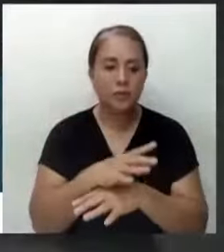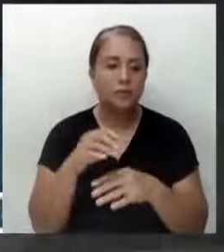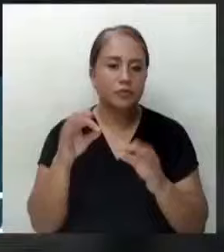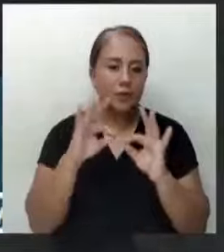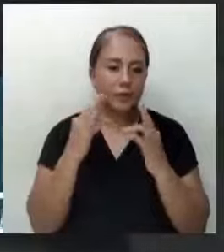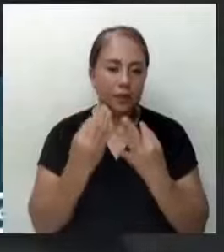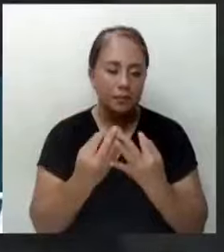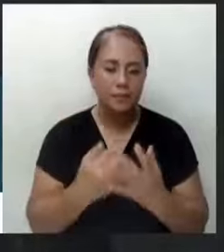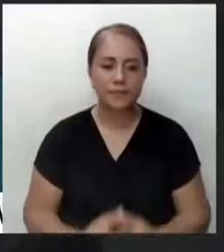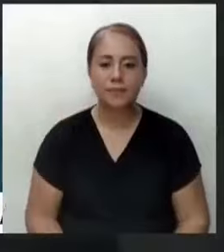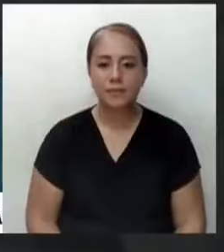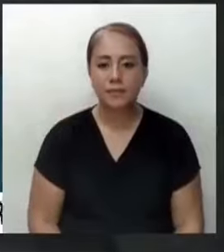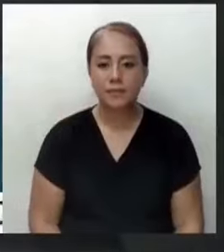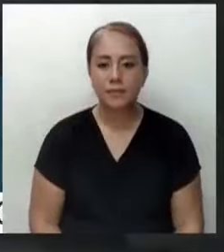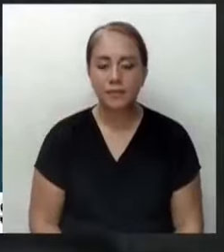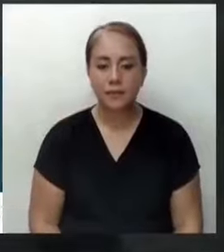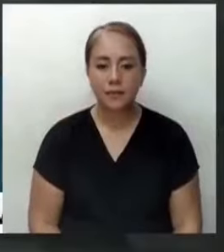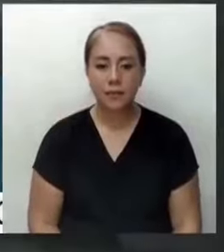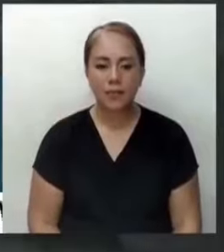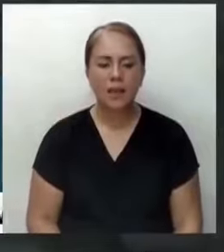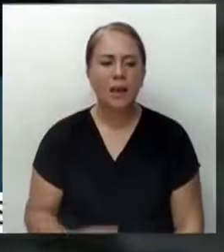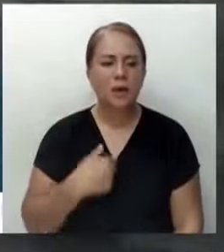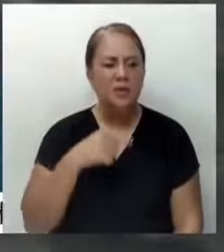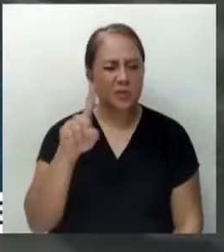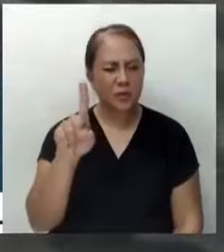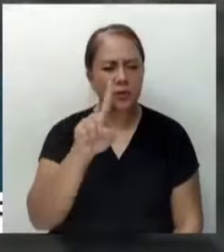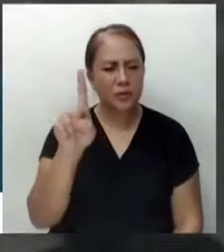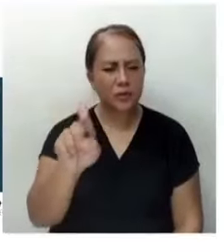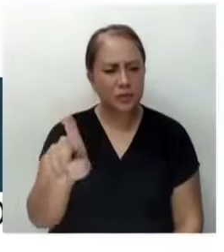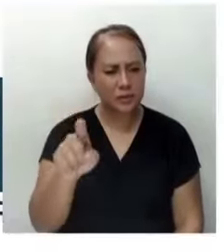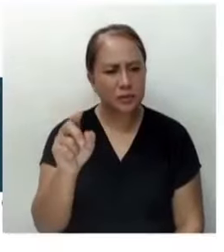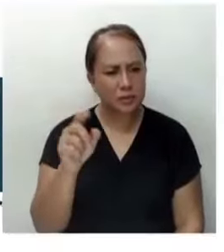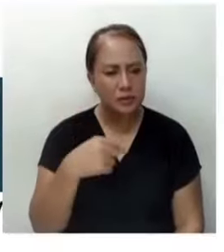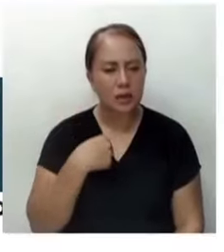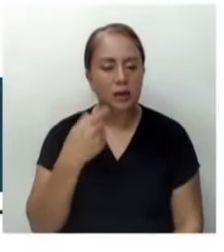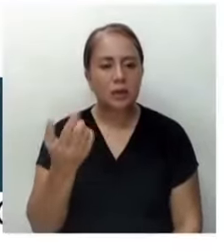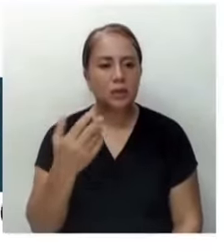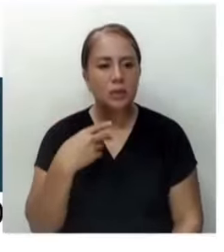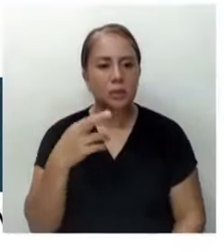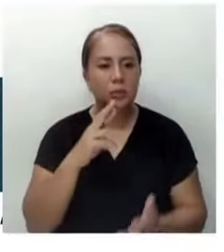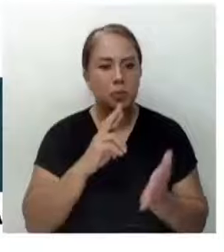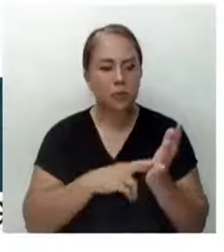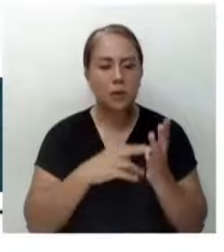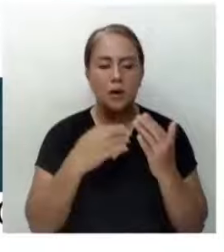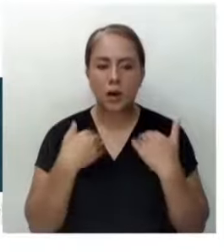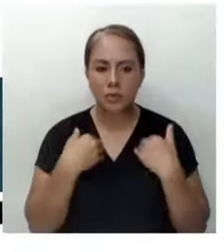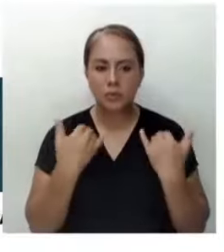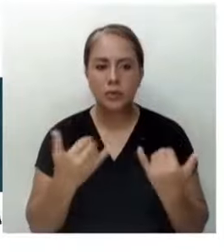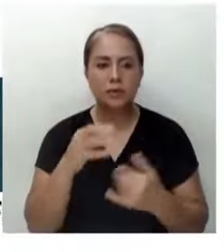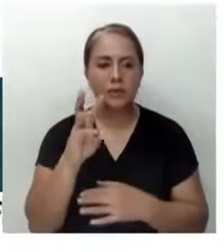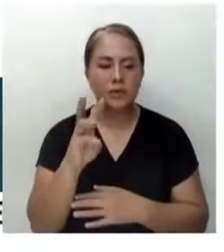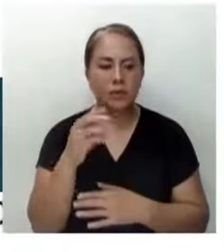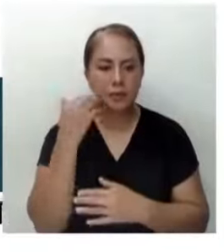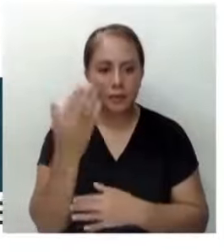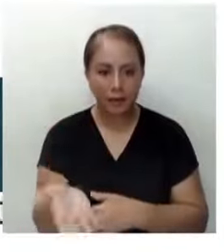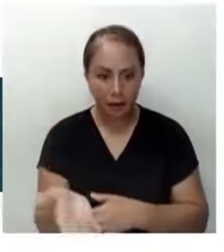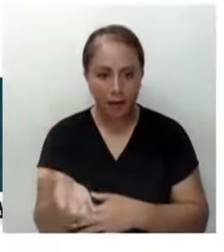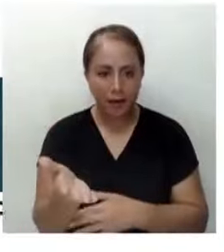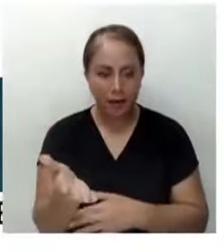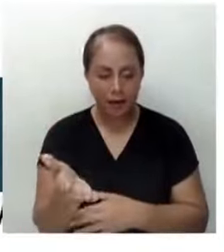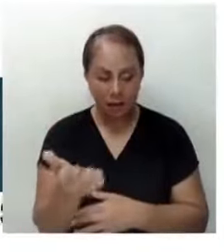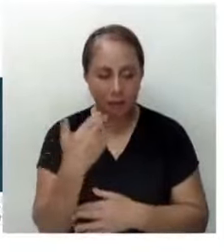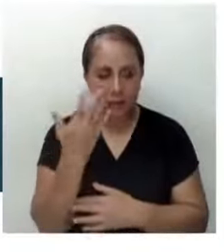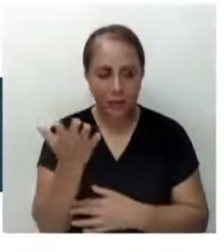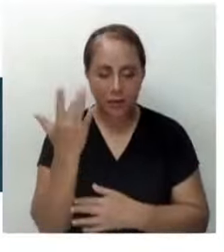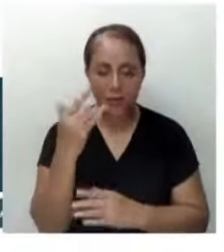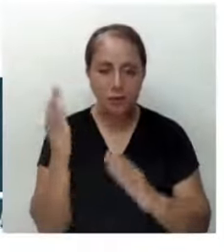Carmina? All right, Bianca, just a quick question. We just reported that there are now 6 fatalities because of